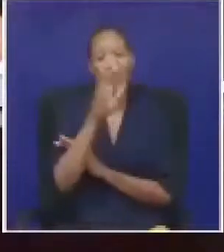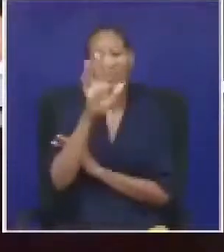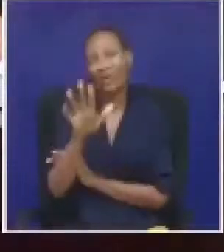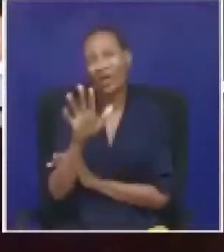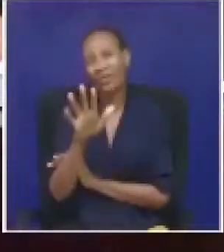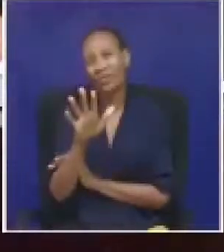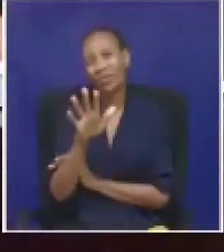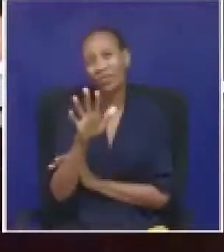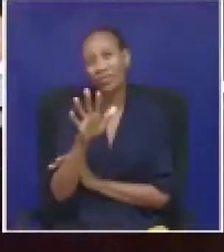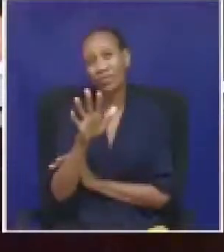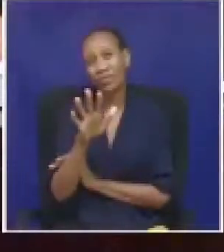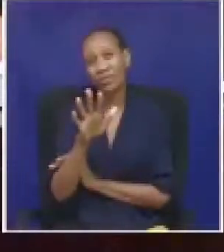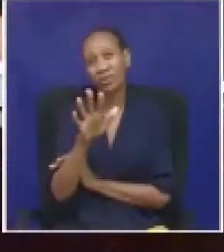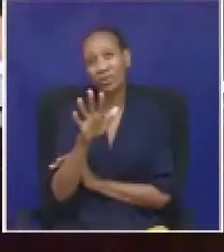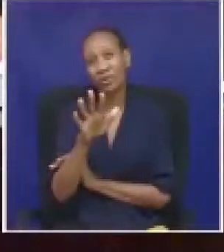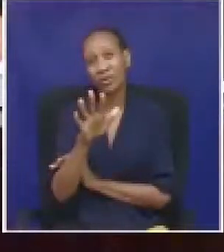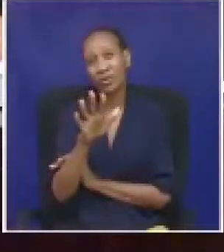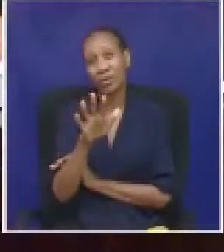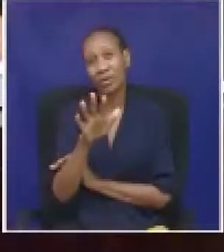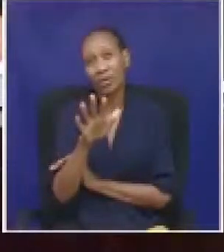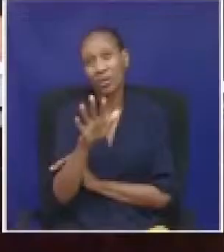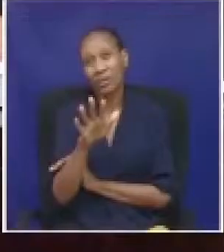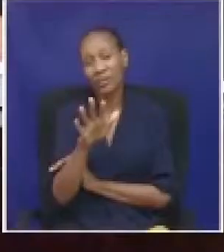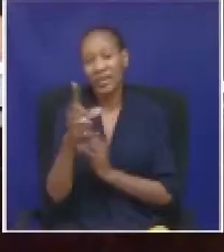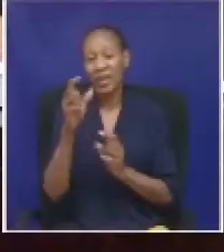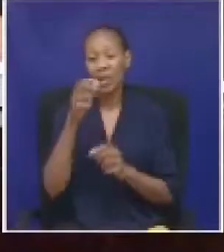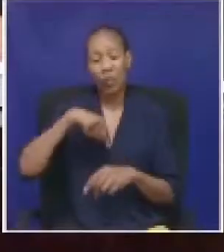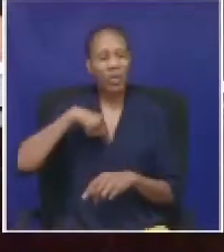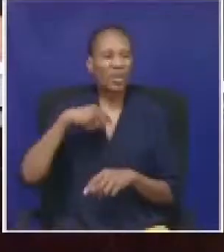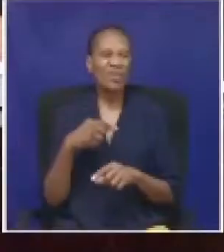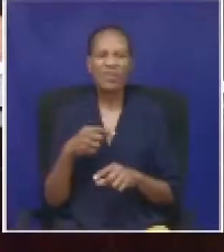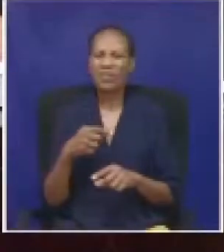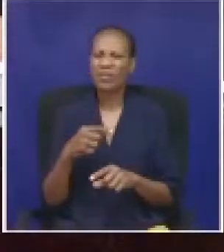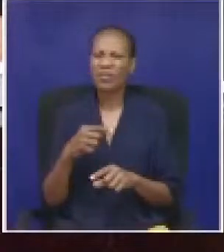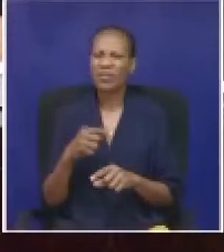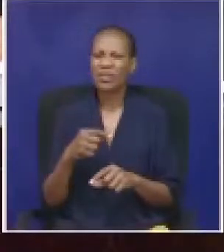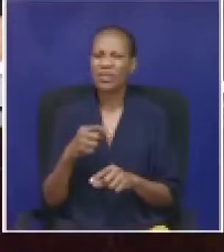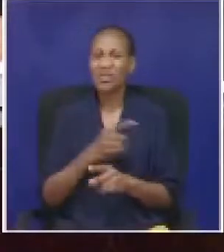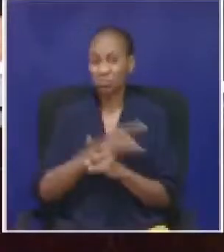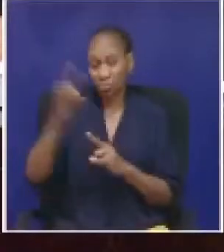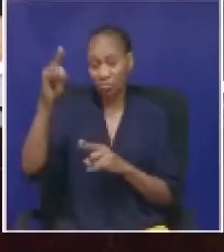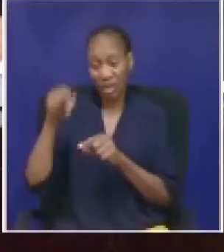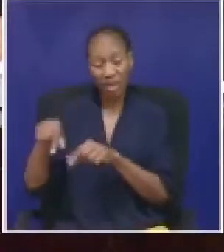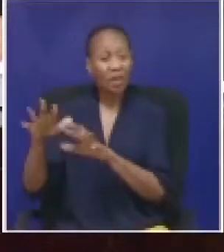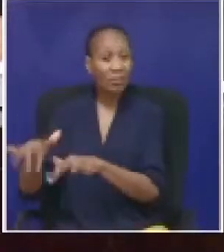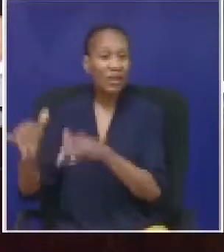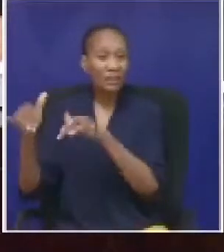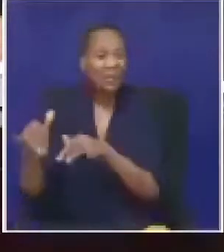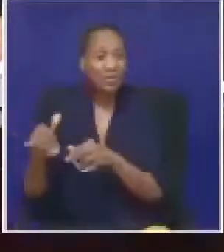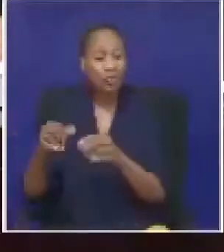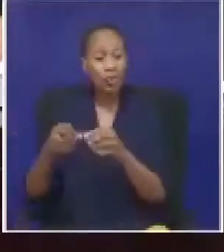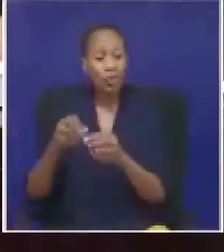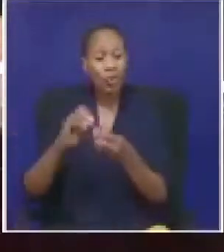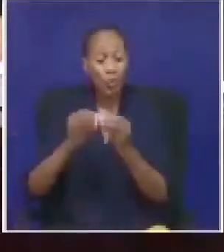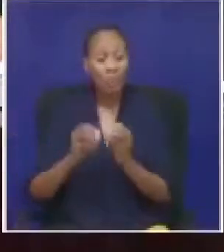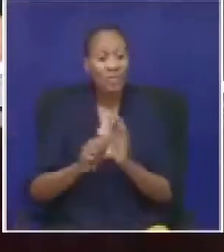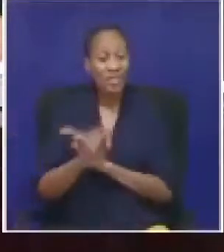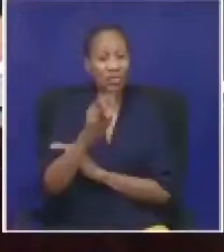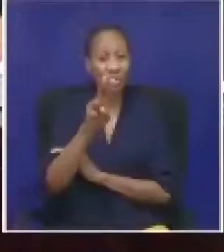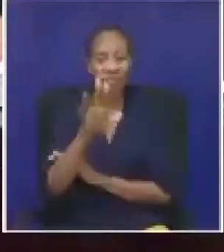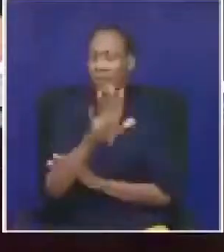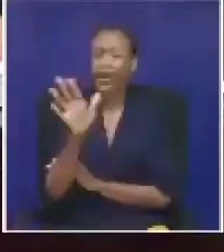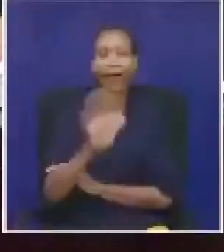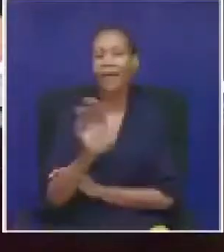25, we were not able to succeed in Parliament to do that because it needed